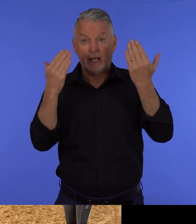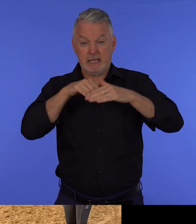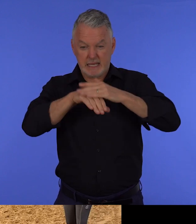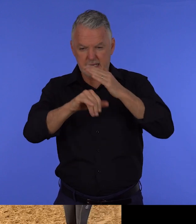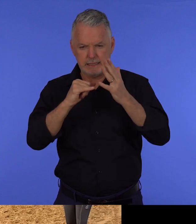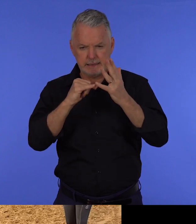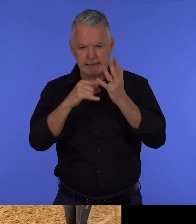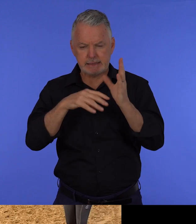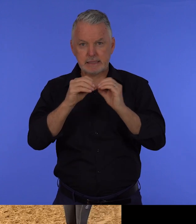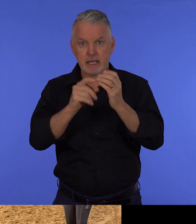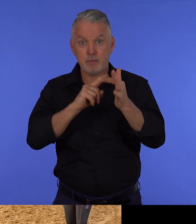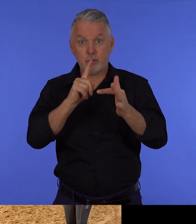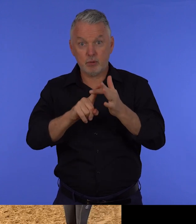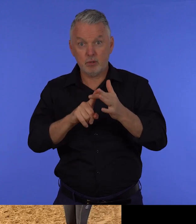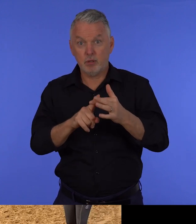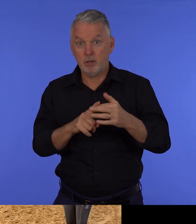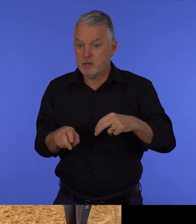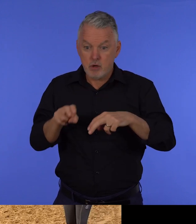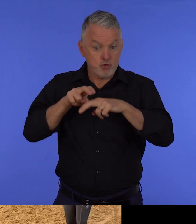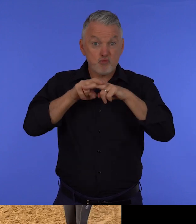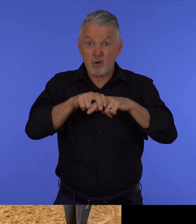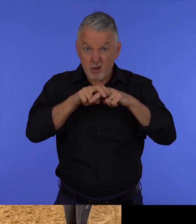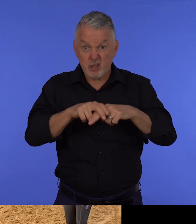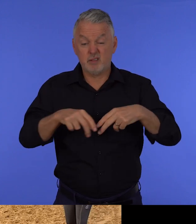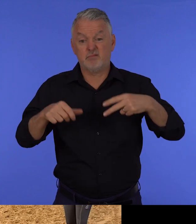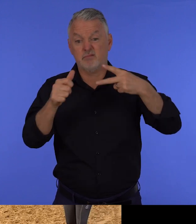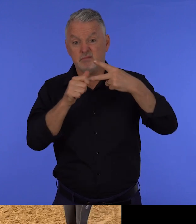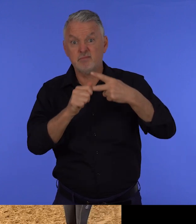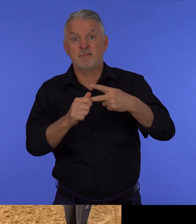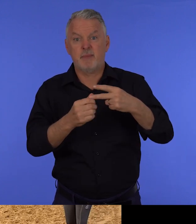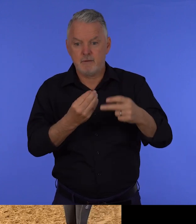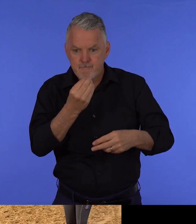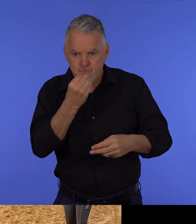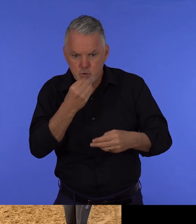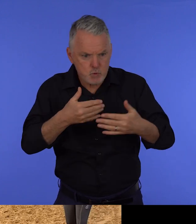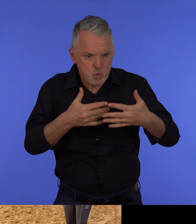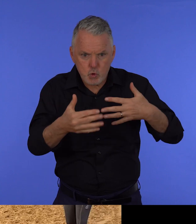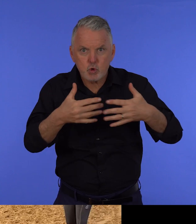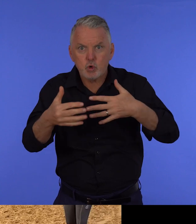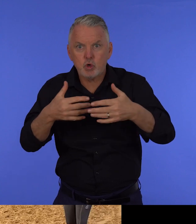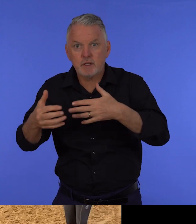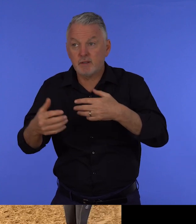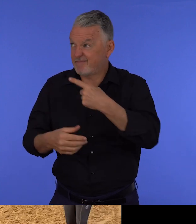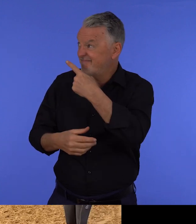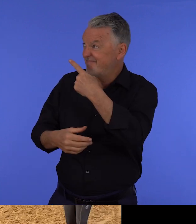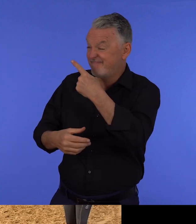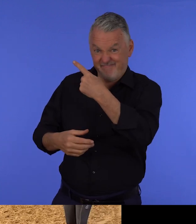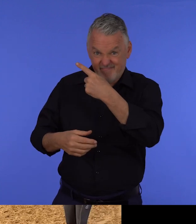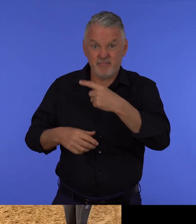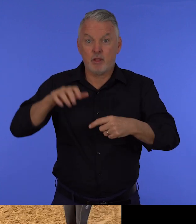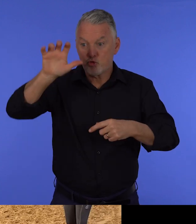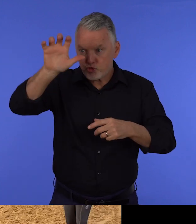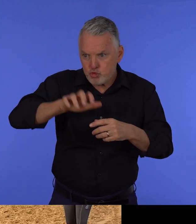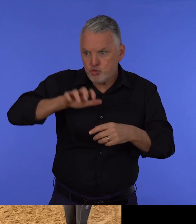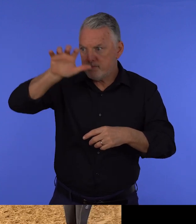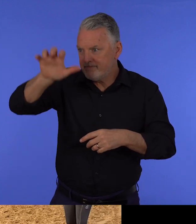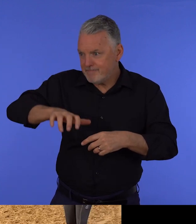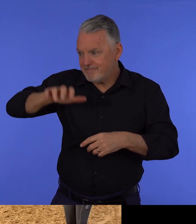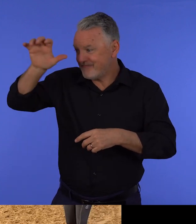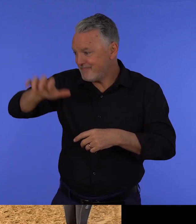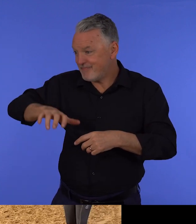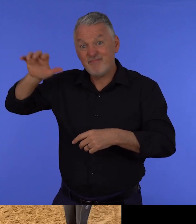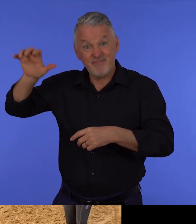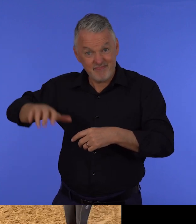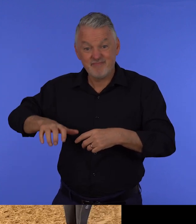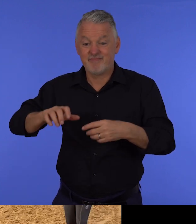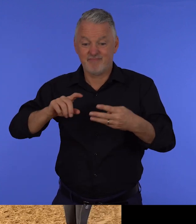holiday horse riding camp. So she spends an entire day in the stables. She gets to ride, she gets to sort out food, as you can